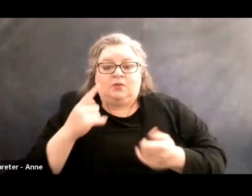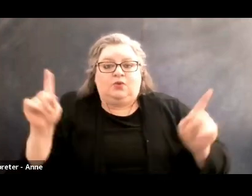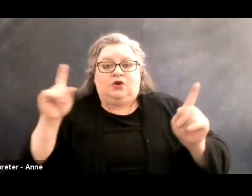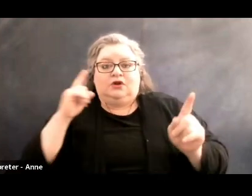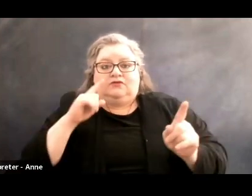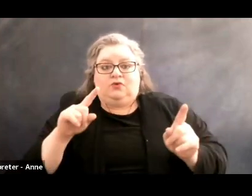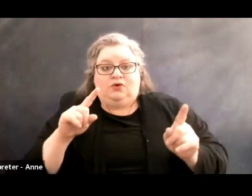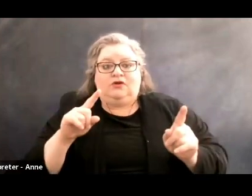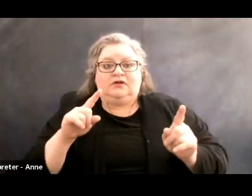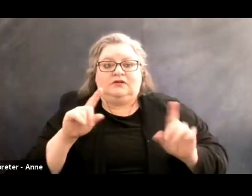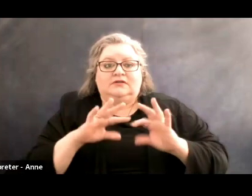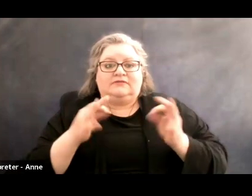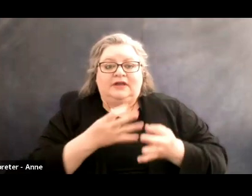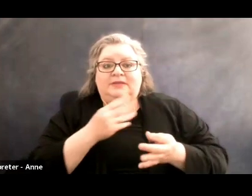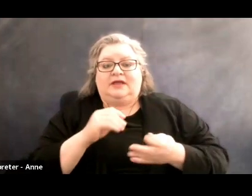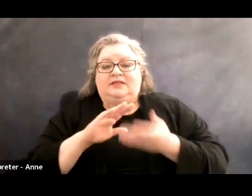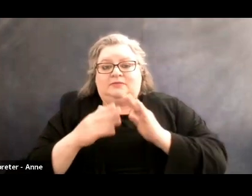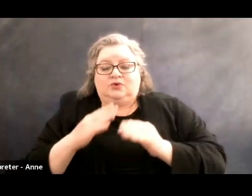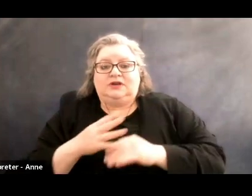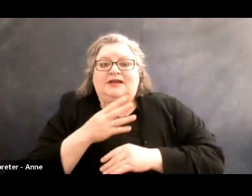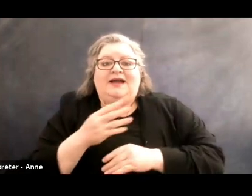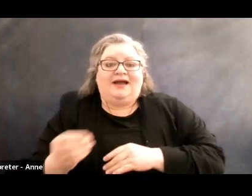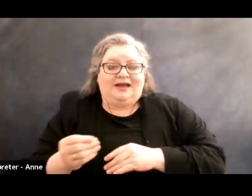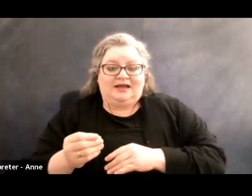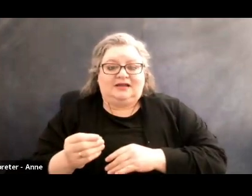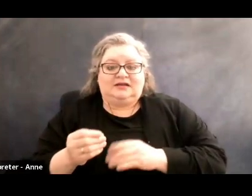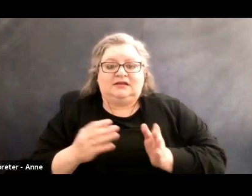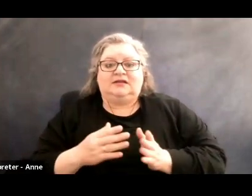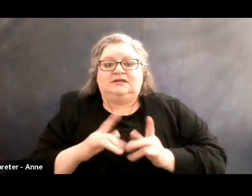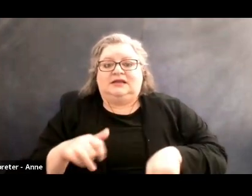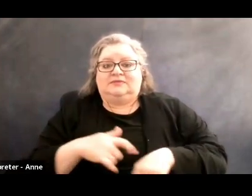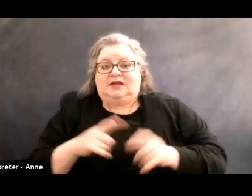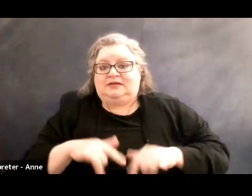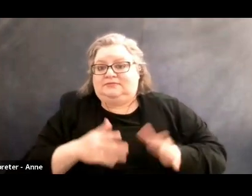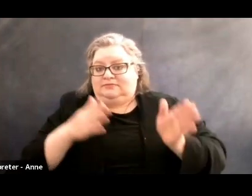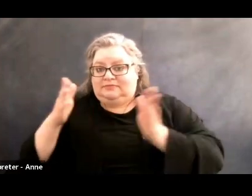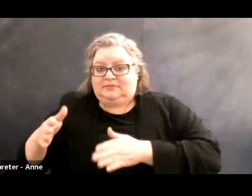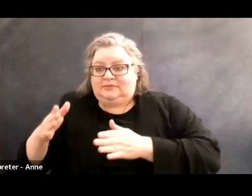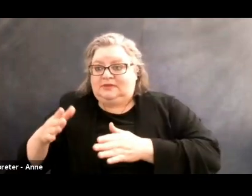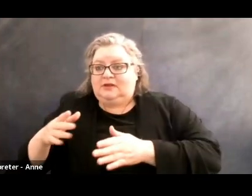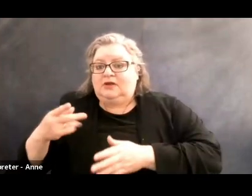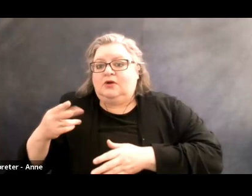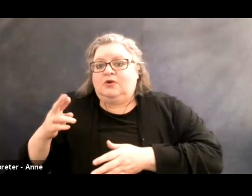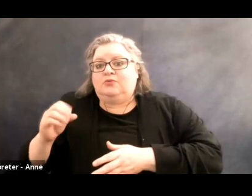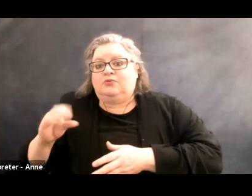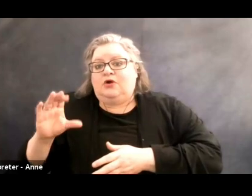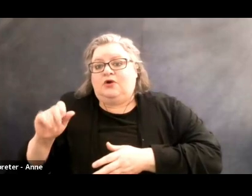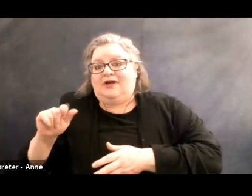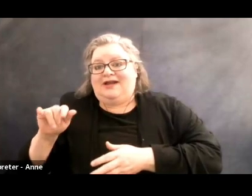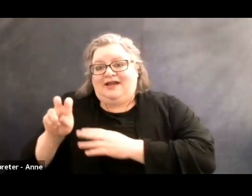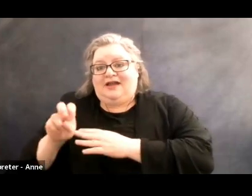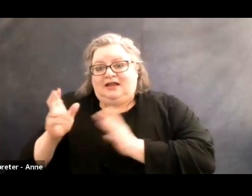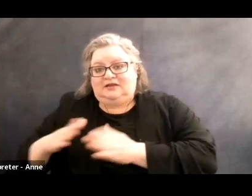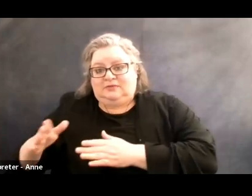for families and the community. And we need to have proactive plans that the families can really